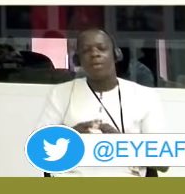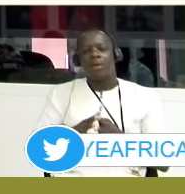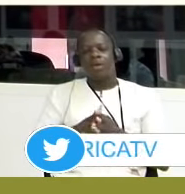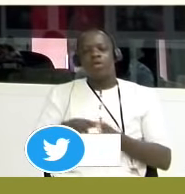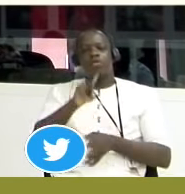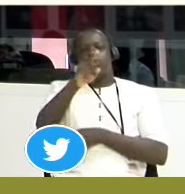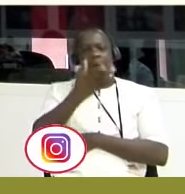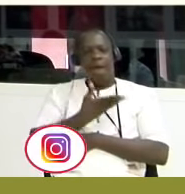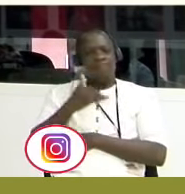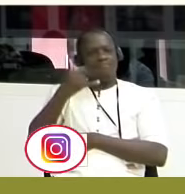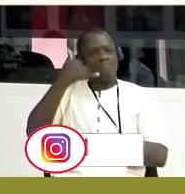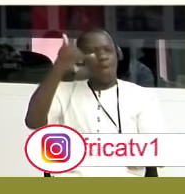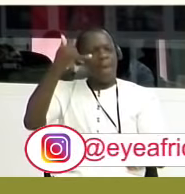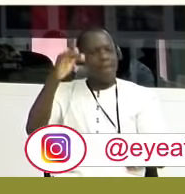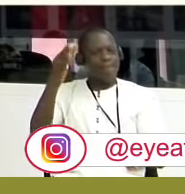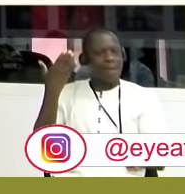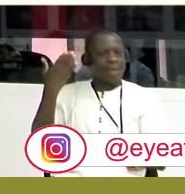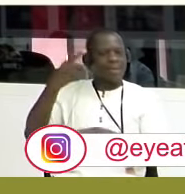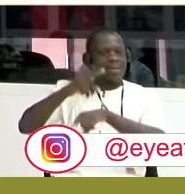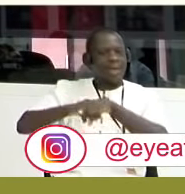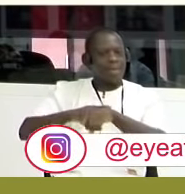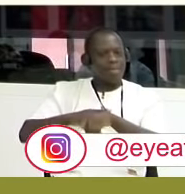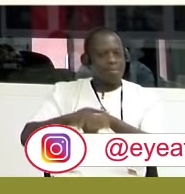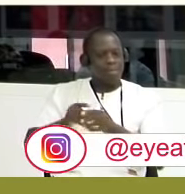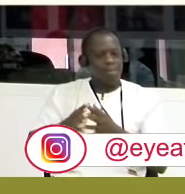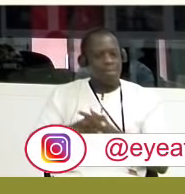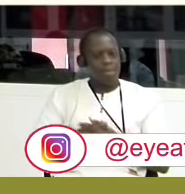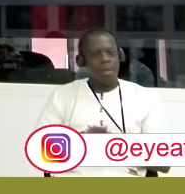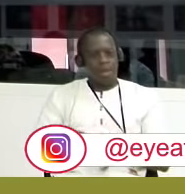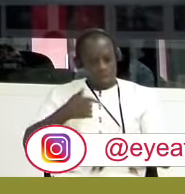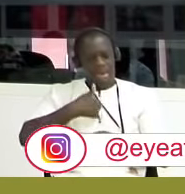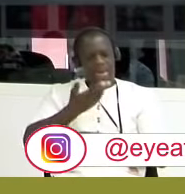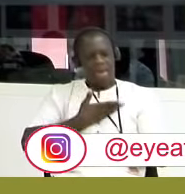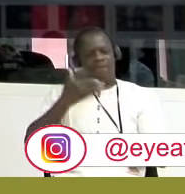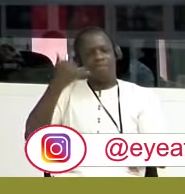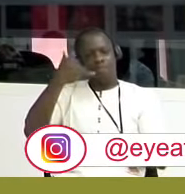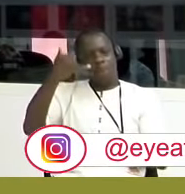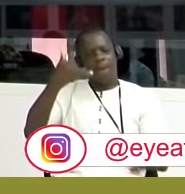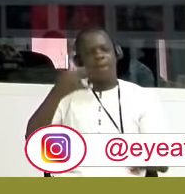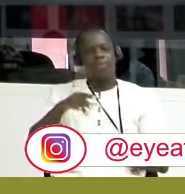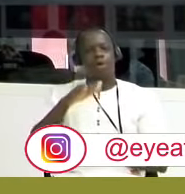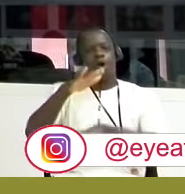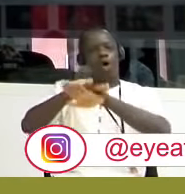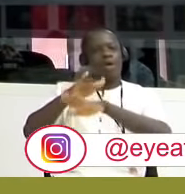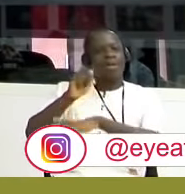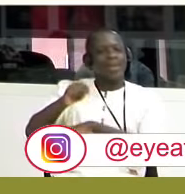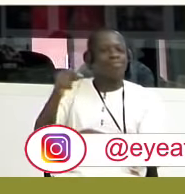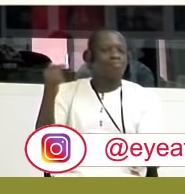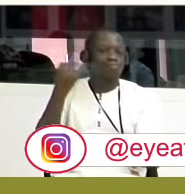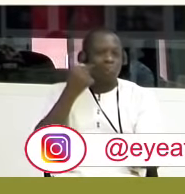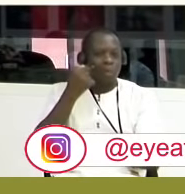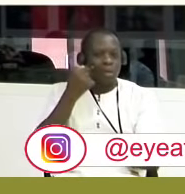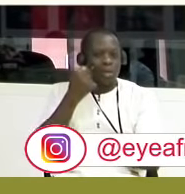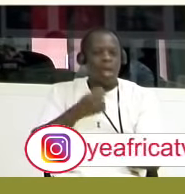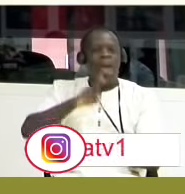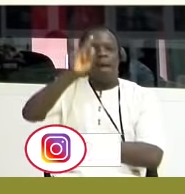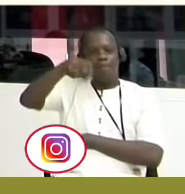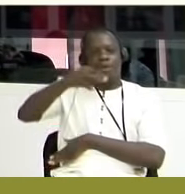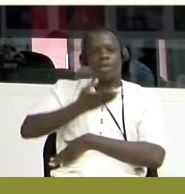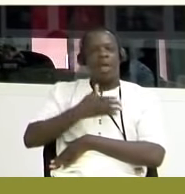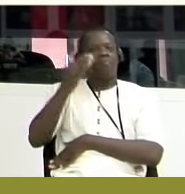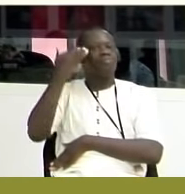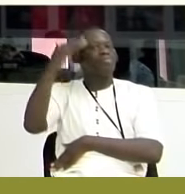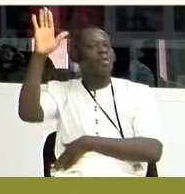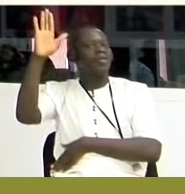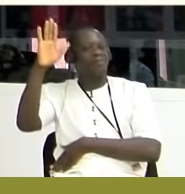point in time? I had a mobile phone, but that particular day, I must have forgotten it at home. So I went out